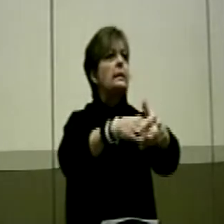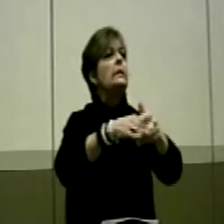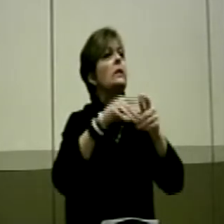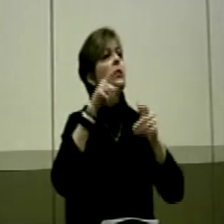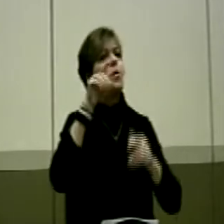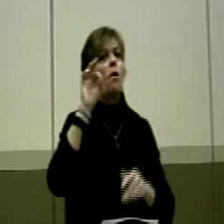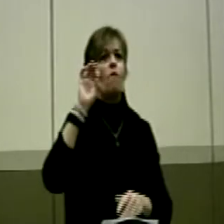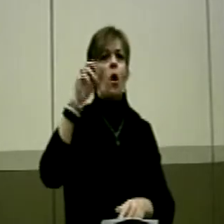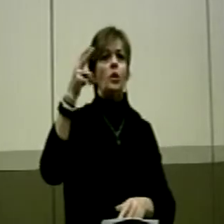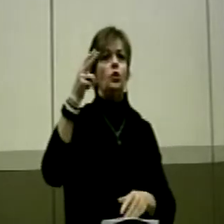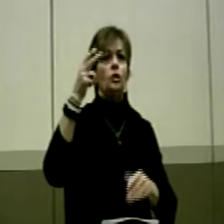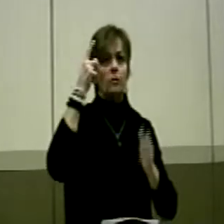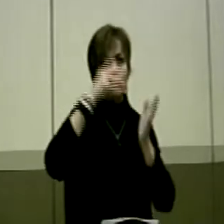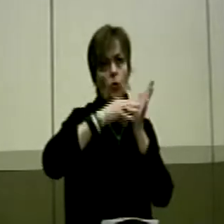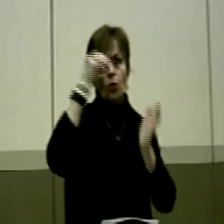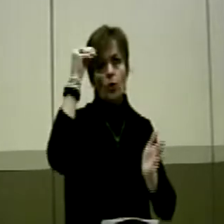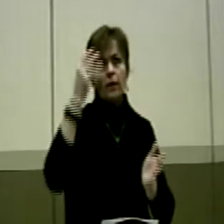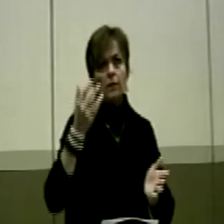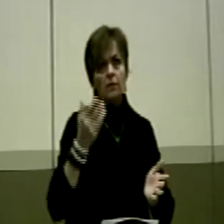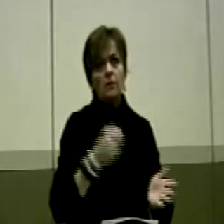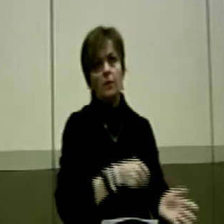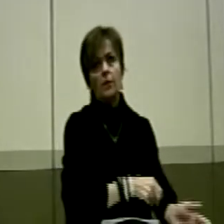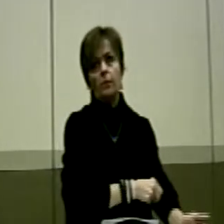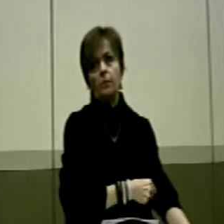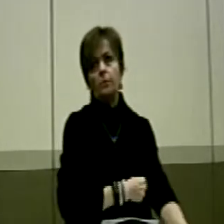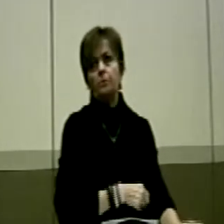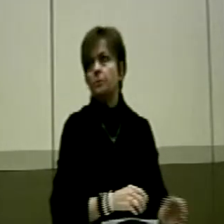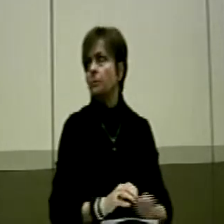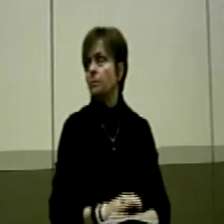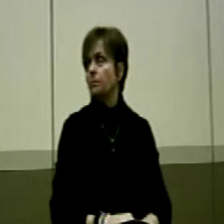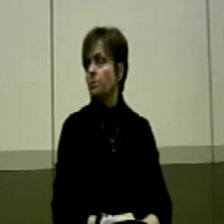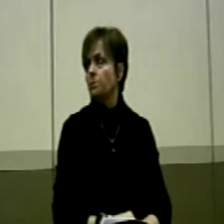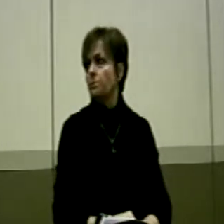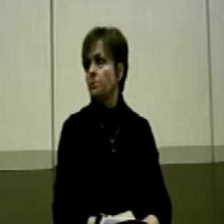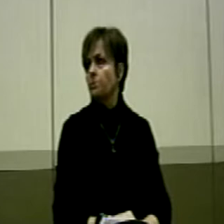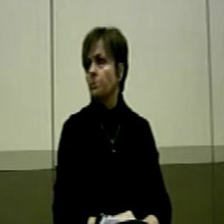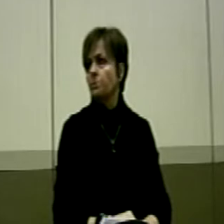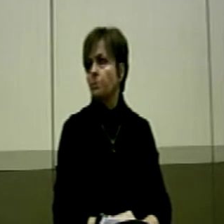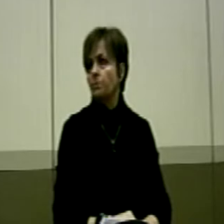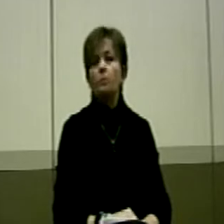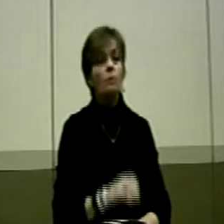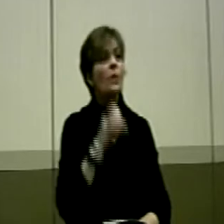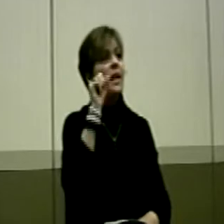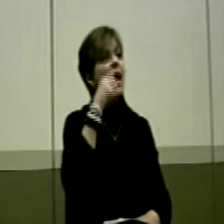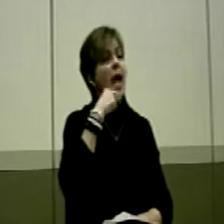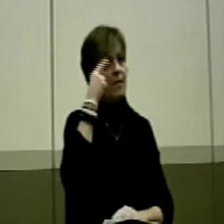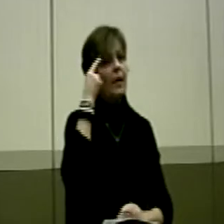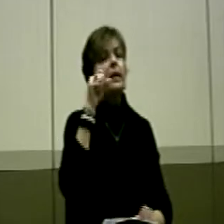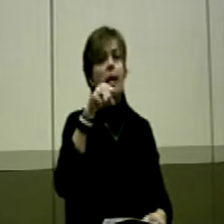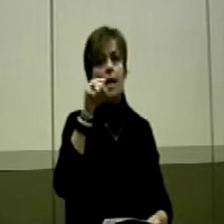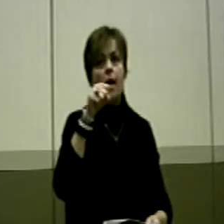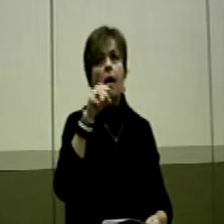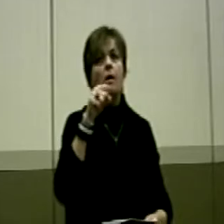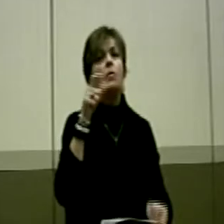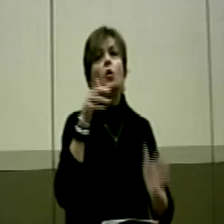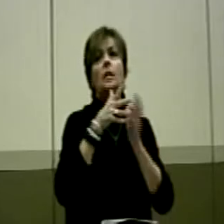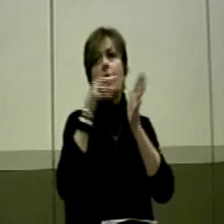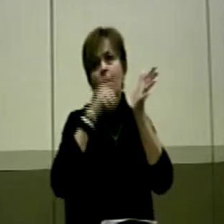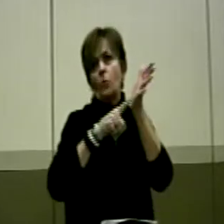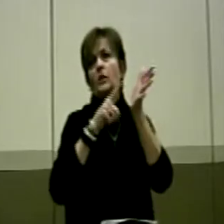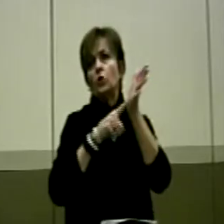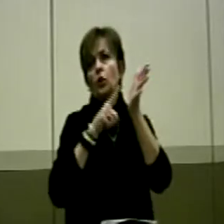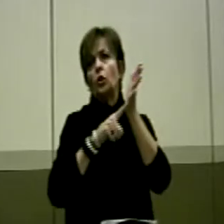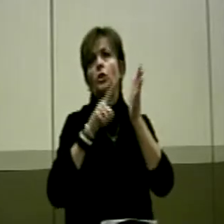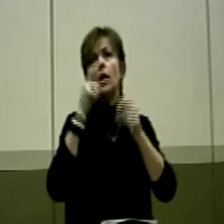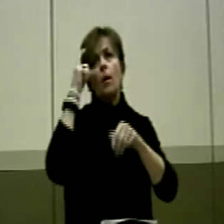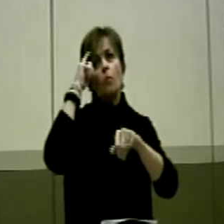Oh, I'm sorry. So I think some of there is a lot of research out there with brain-based teaching, that just the focus is more on